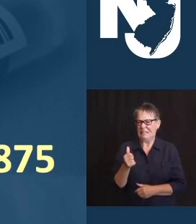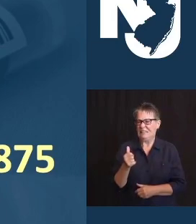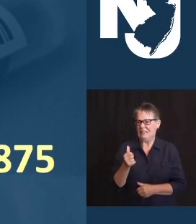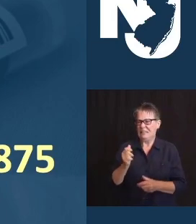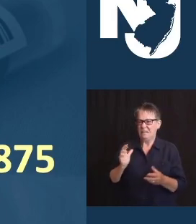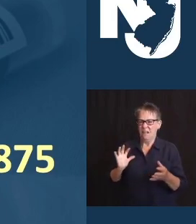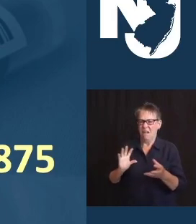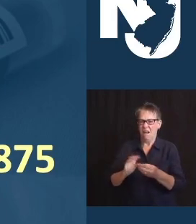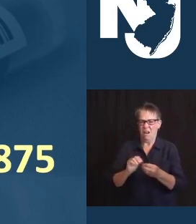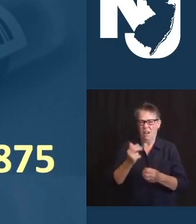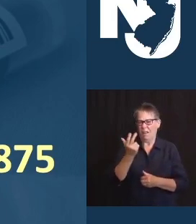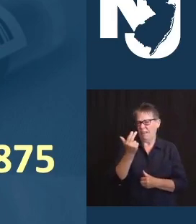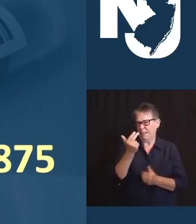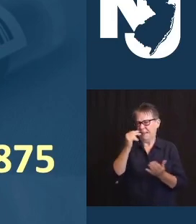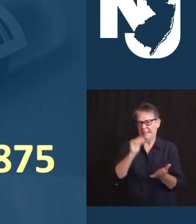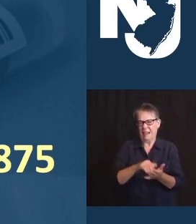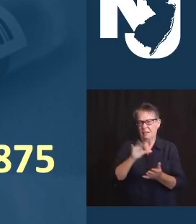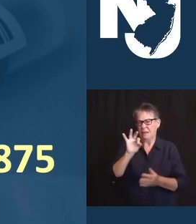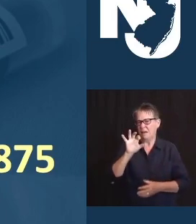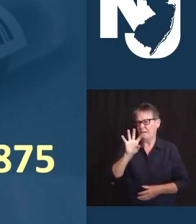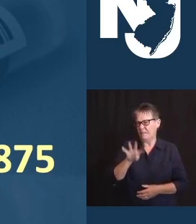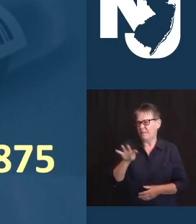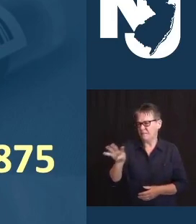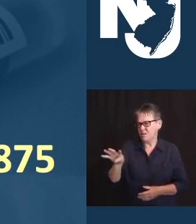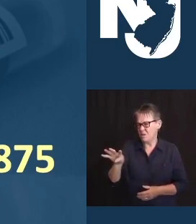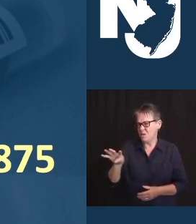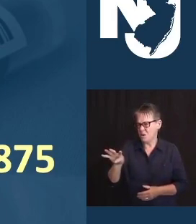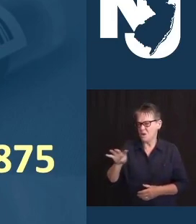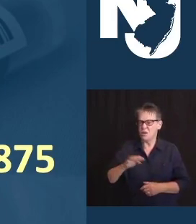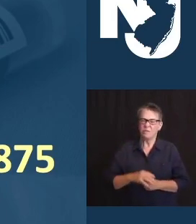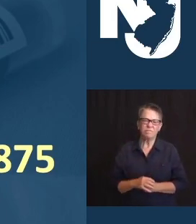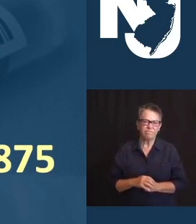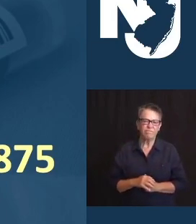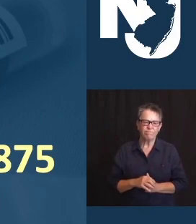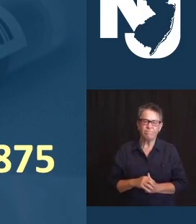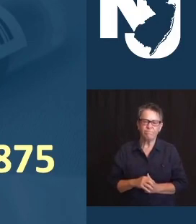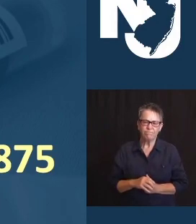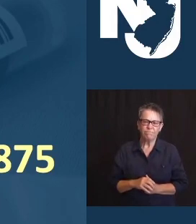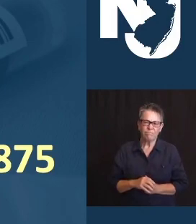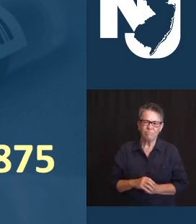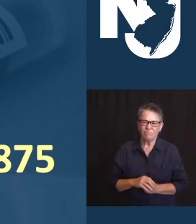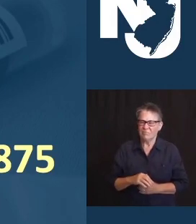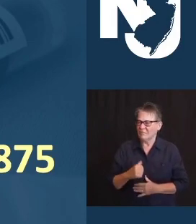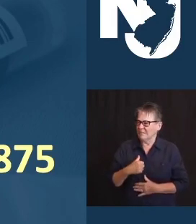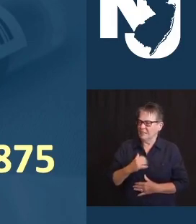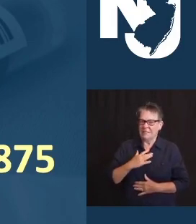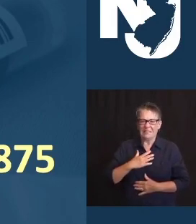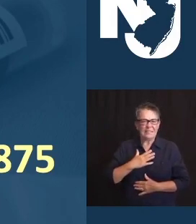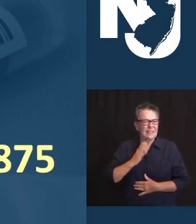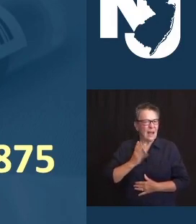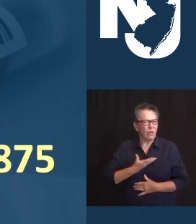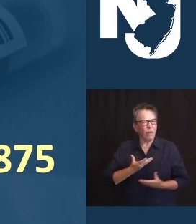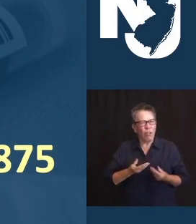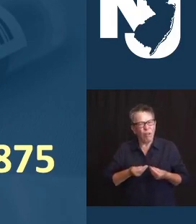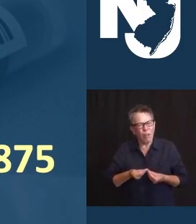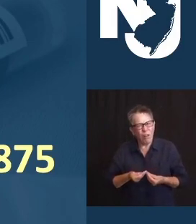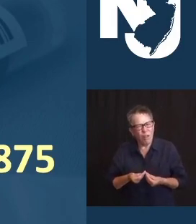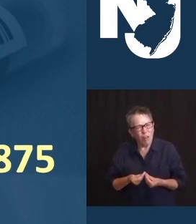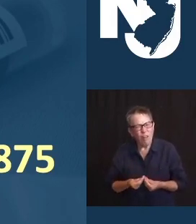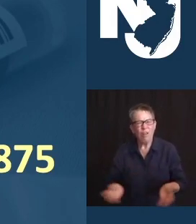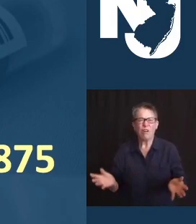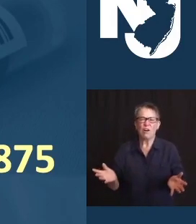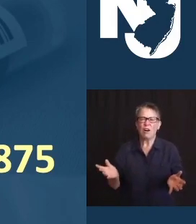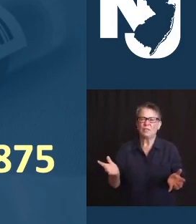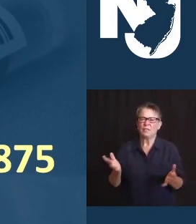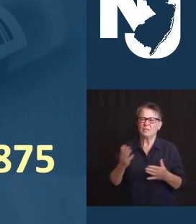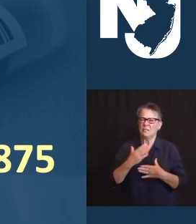10 confirmed deaths and losses of blessed lives. Of these, Judy, you and I talked about this earlier, 7